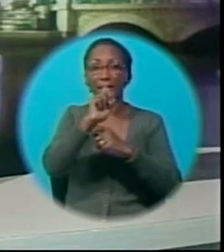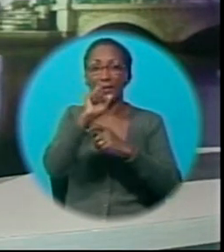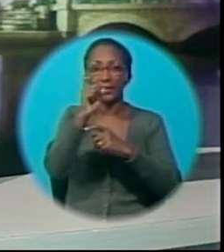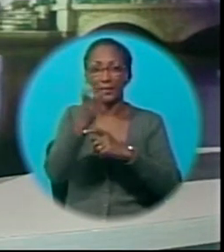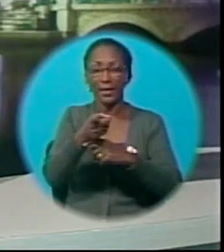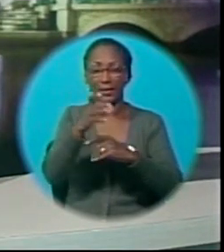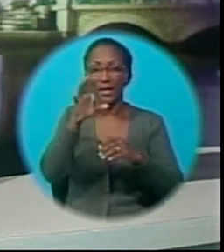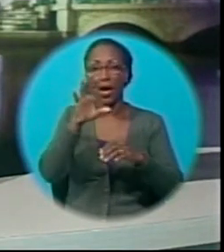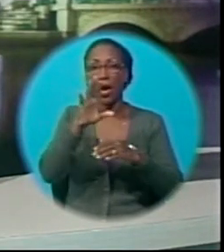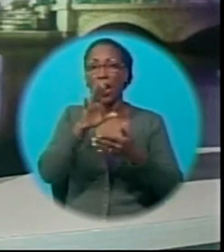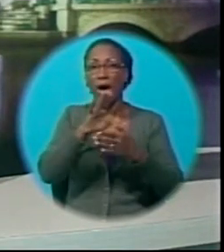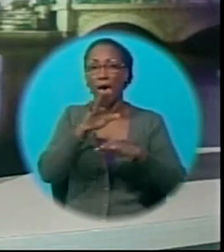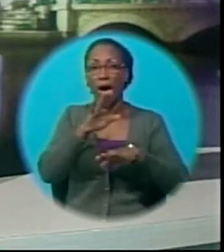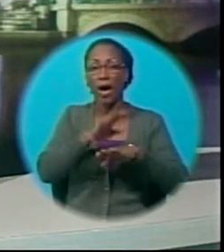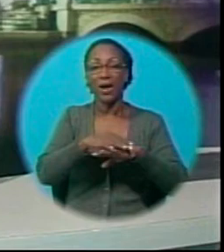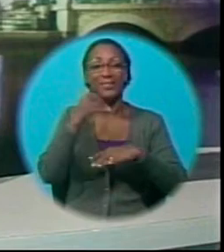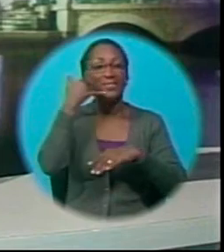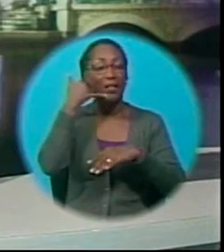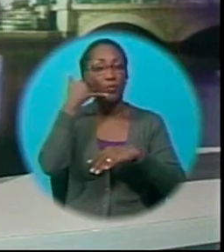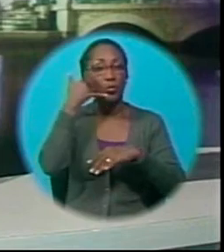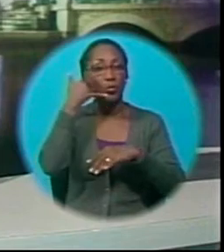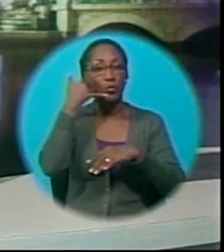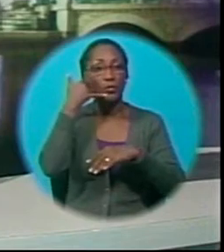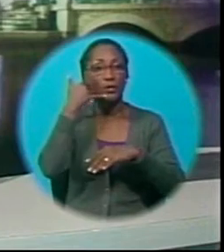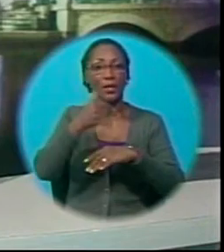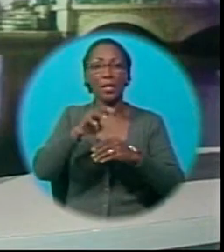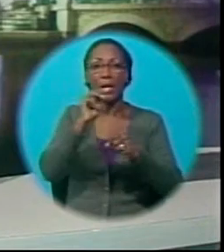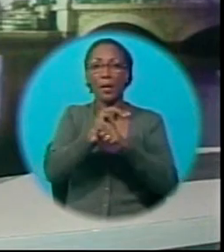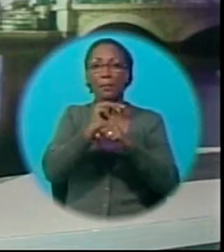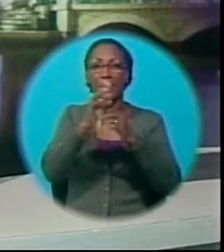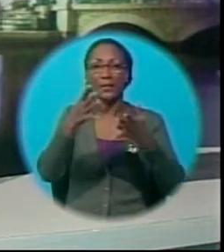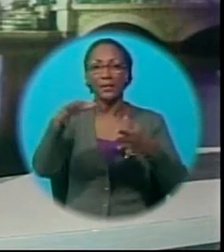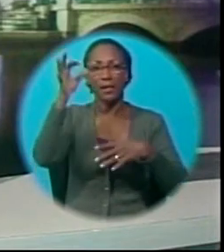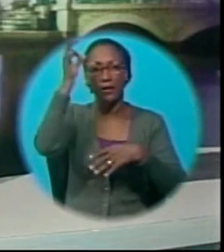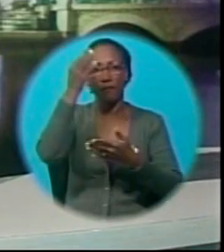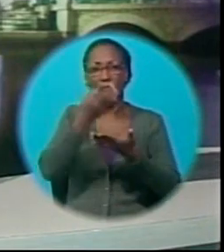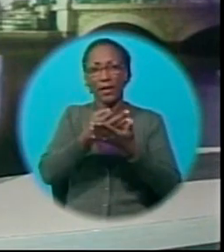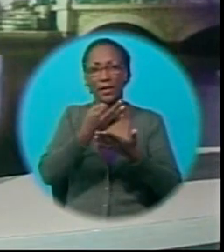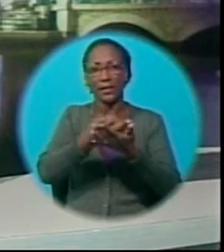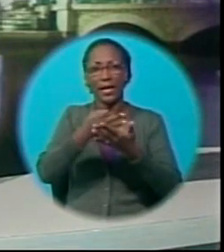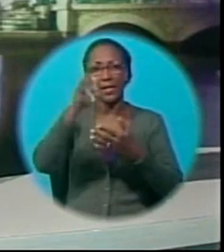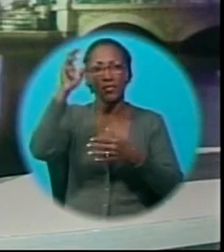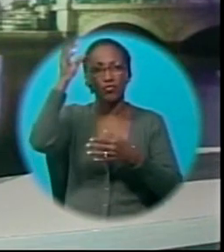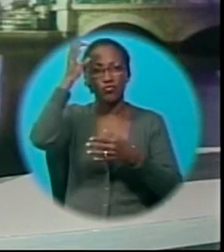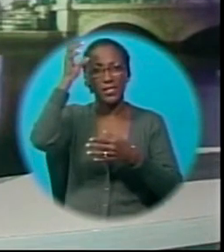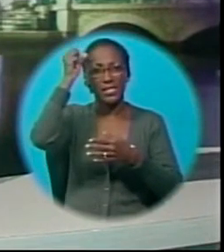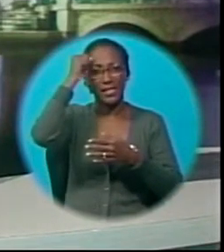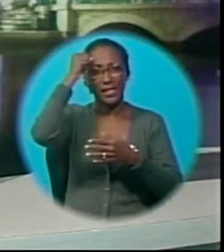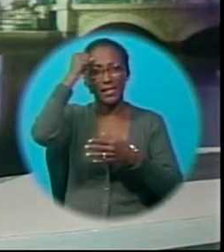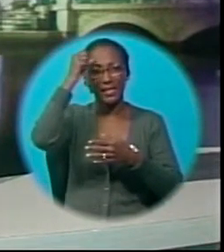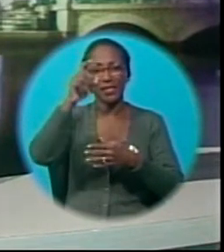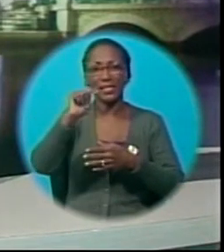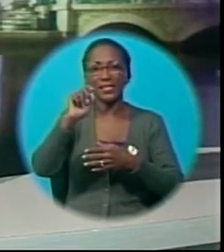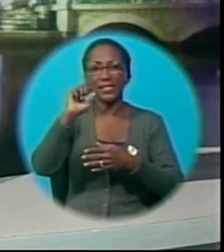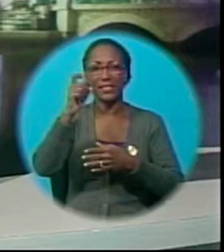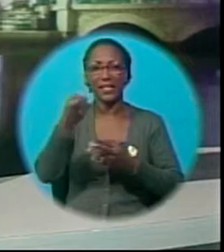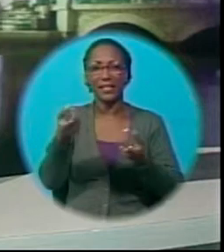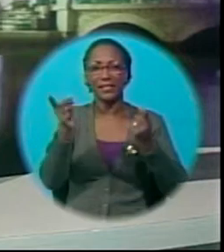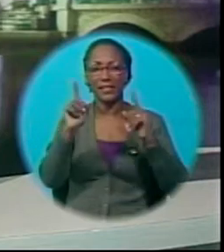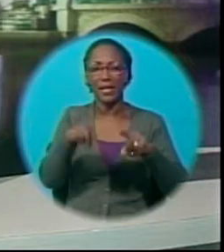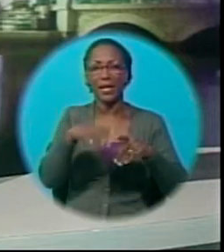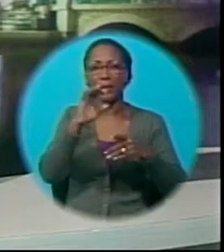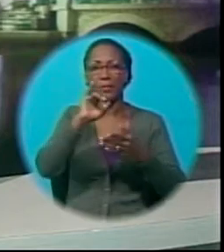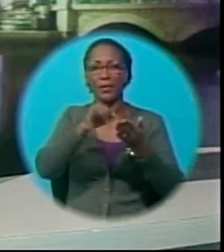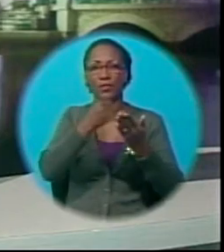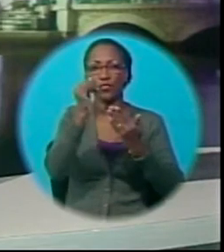put forward in last year's fiscal budget. Minister of Finance and Economic Affairs Chris Sinclair says the tax, which came into effect on January